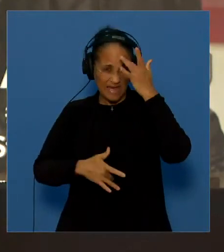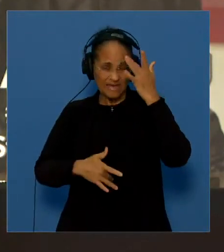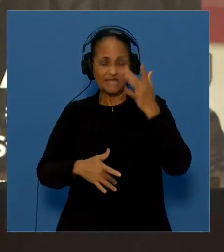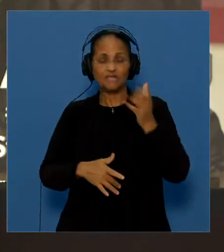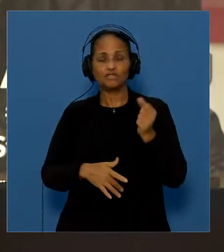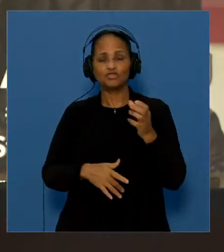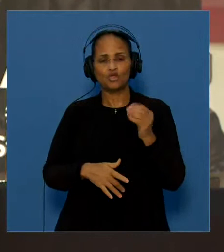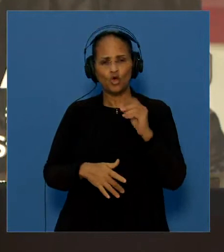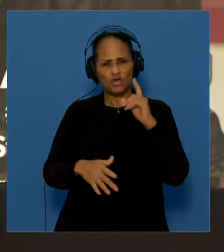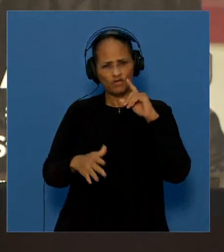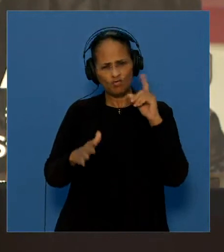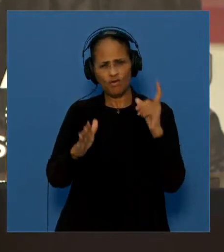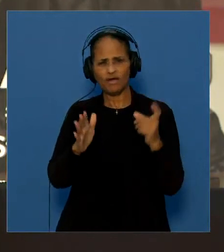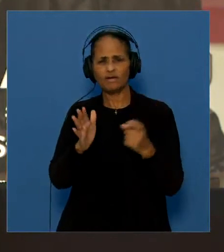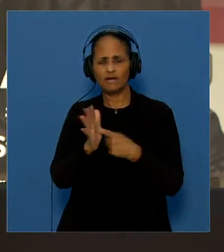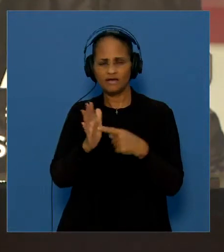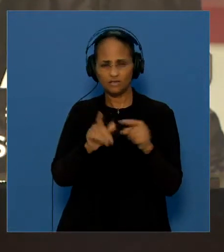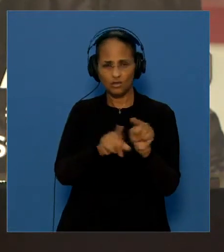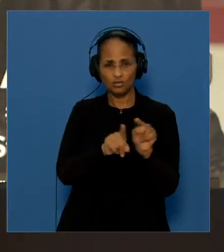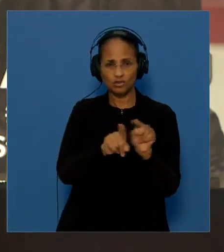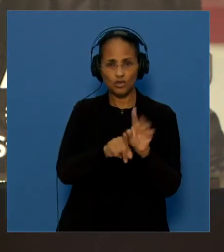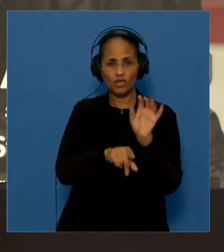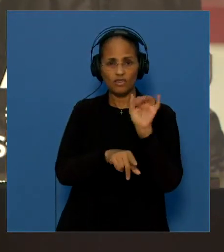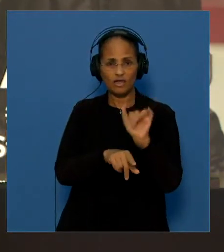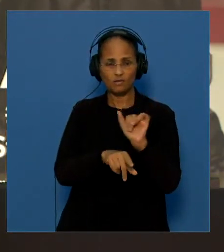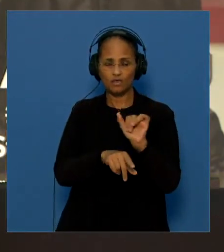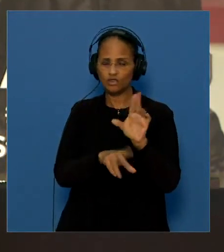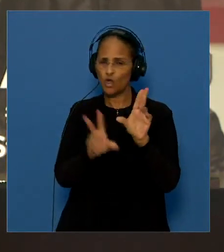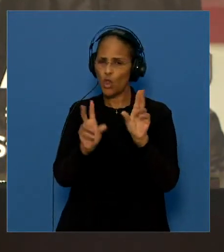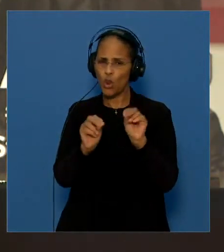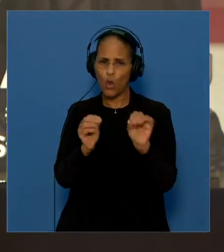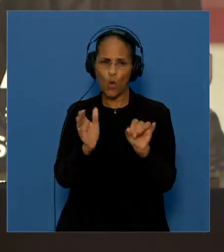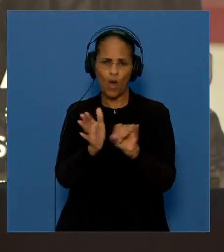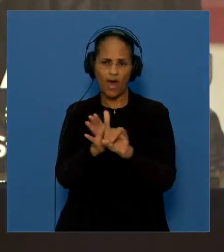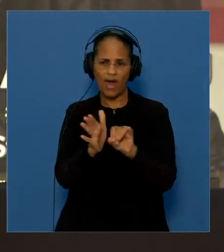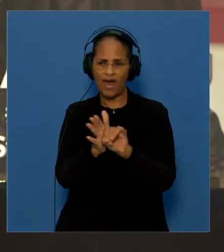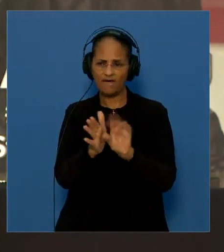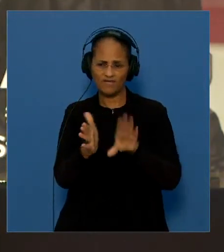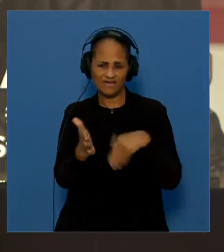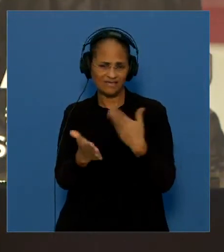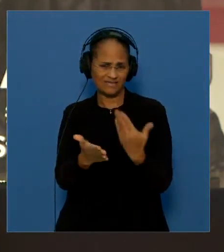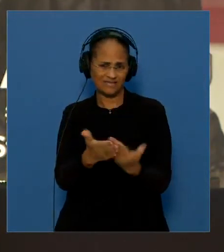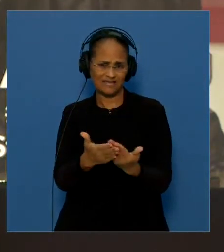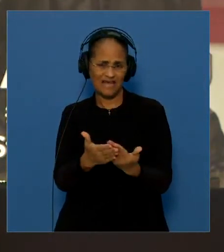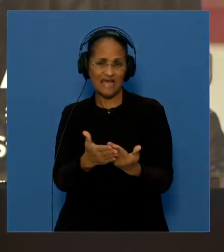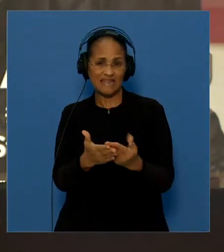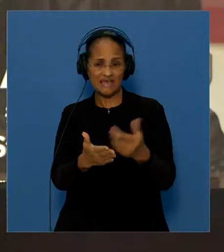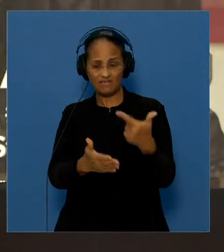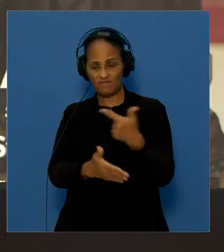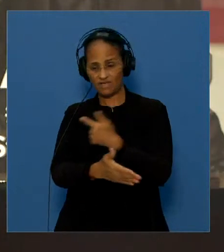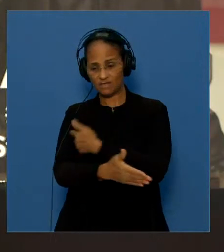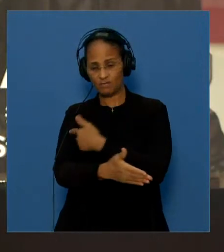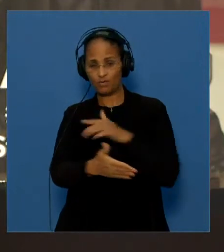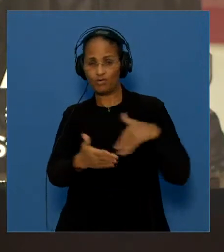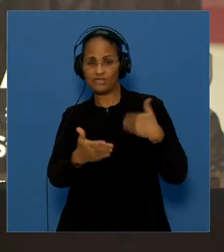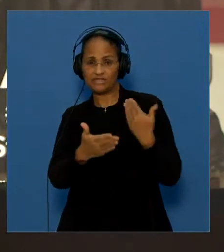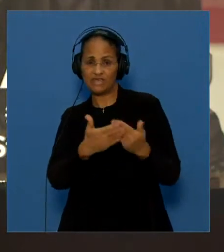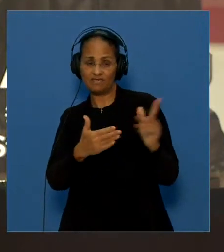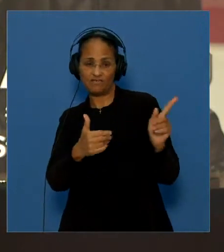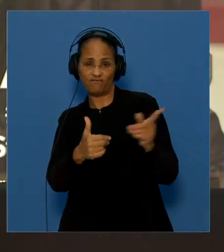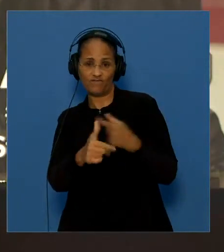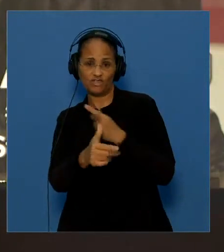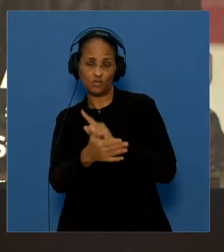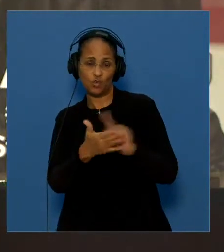to recognize as well is that there's been no evidence that the vaccines which will be received in Bermuda in the first week